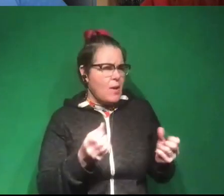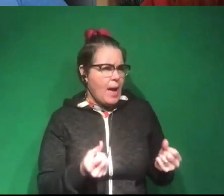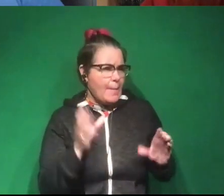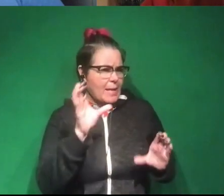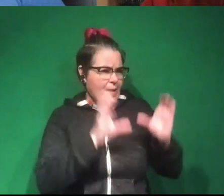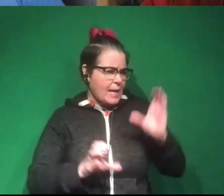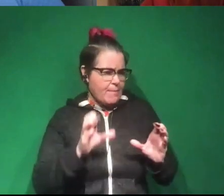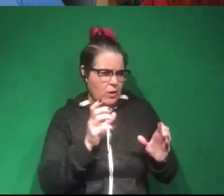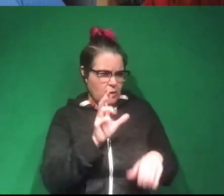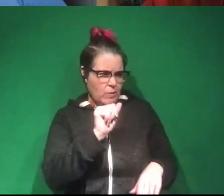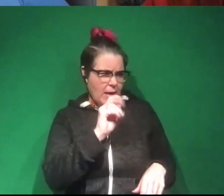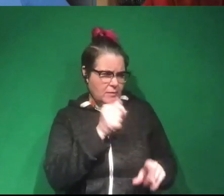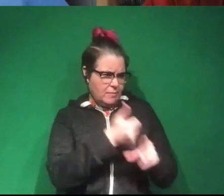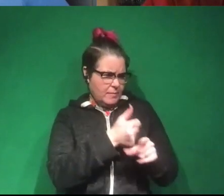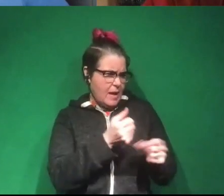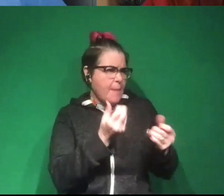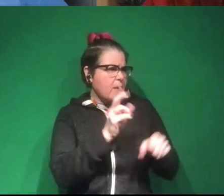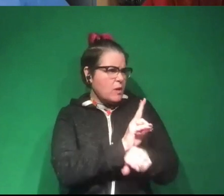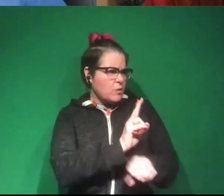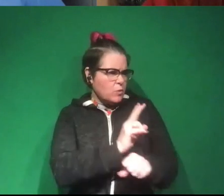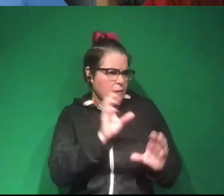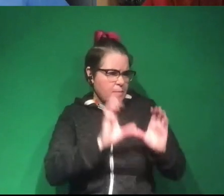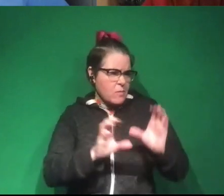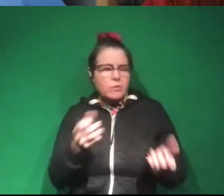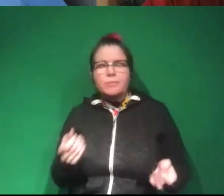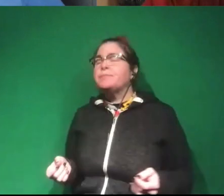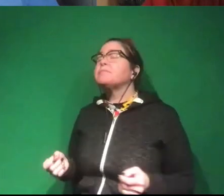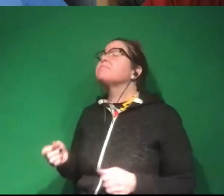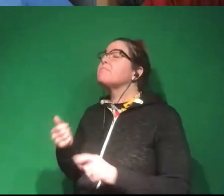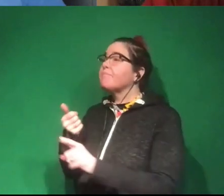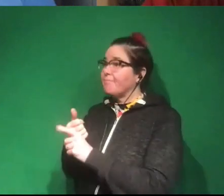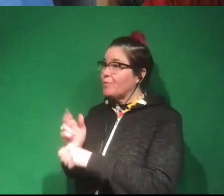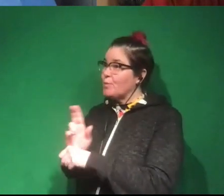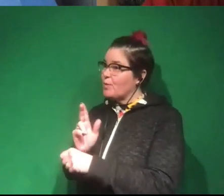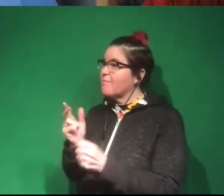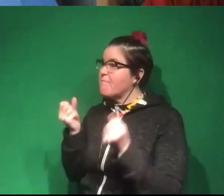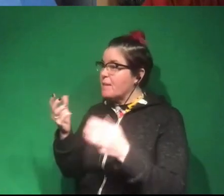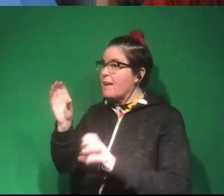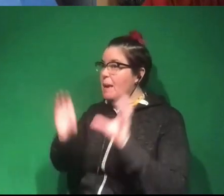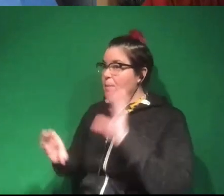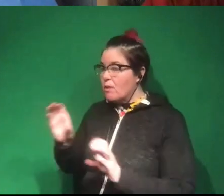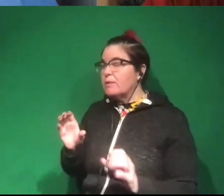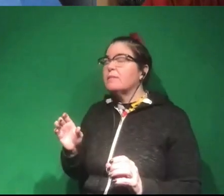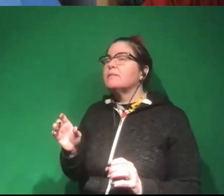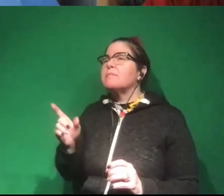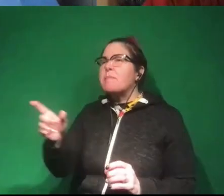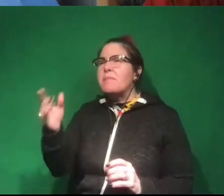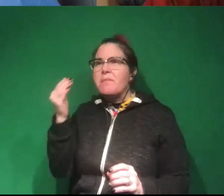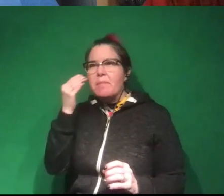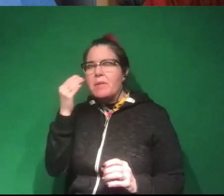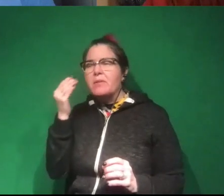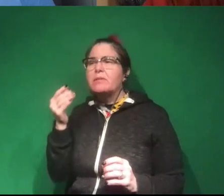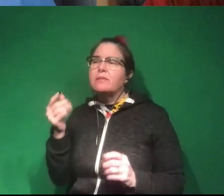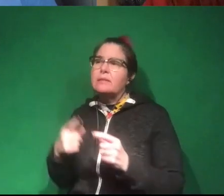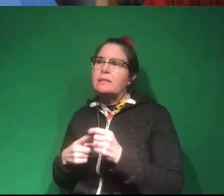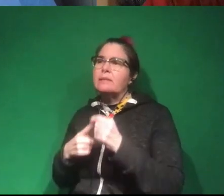do ants use? Ants use a lot of chemicals. Some of the ones that you may be familiar with, especially when